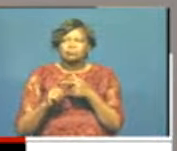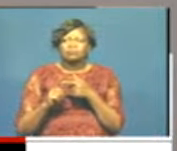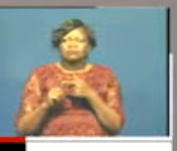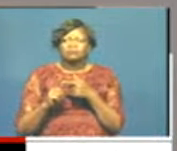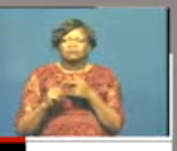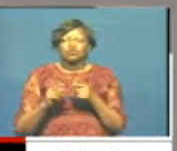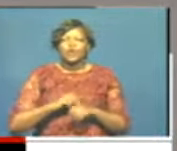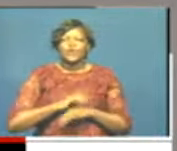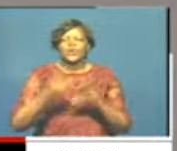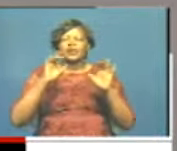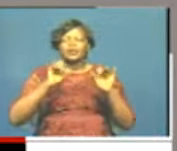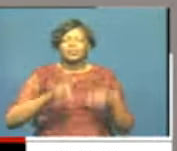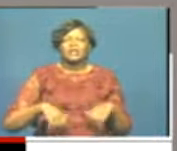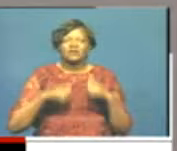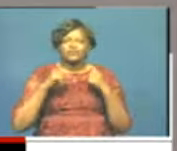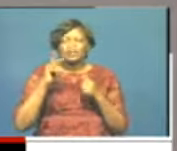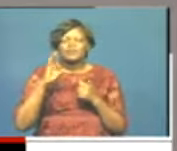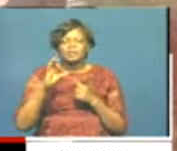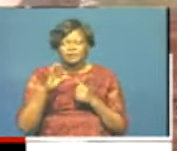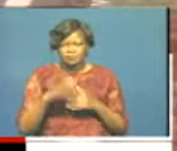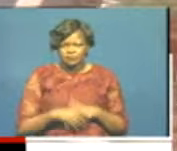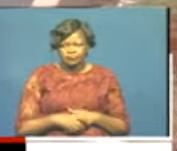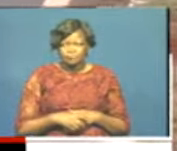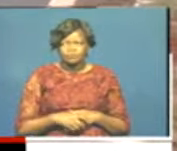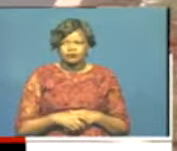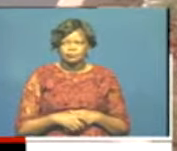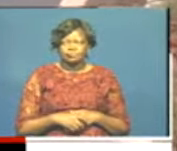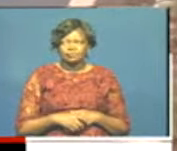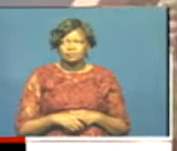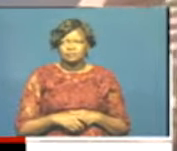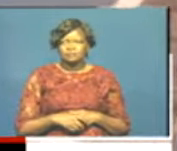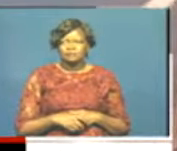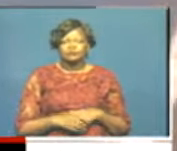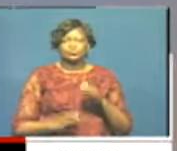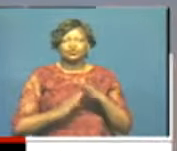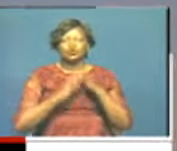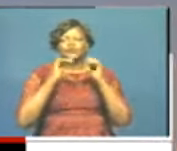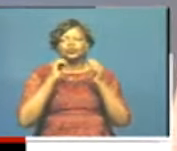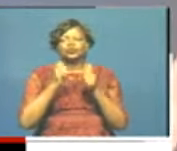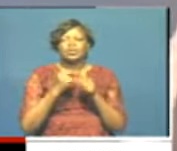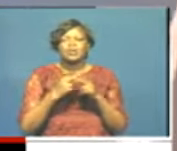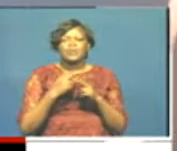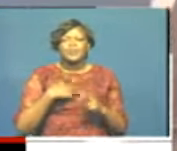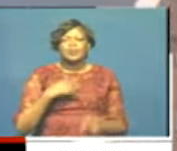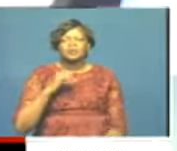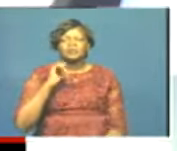will be broadcasted live on KBC Channel 1. For Prime Edition Sports, I'm Daniel Mwendwa.